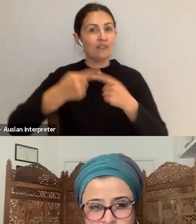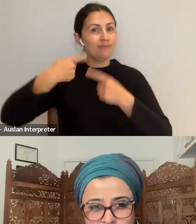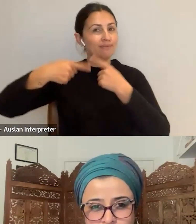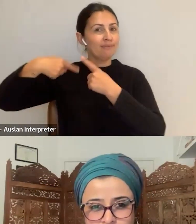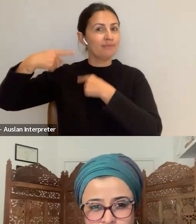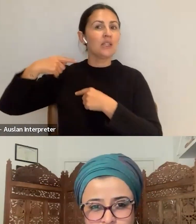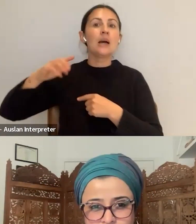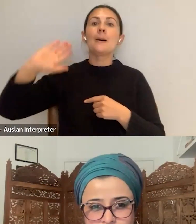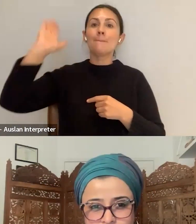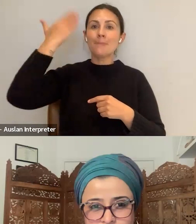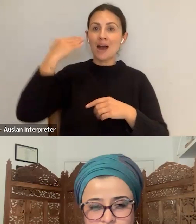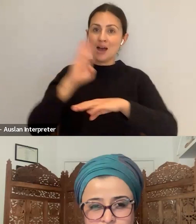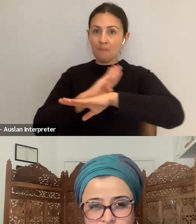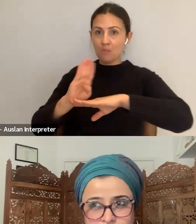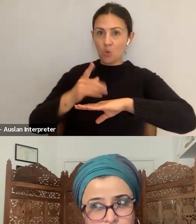on boards,